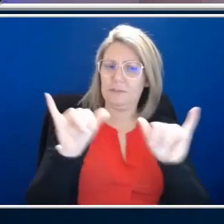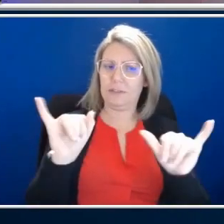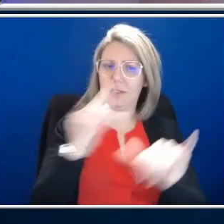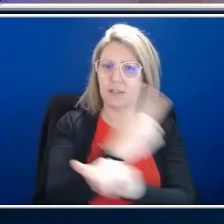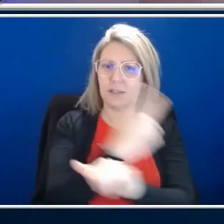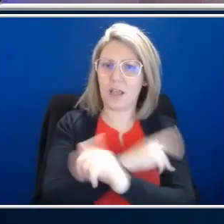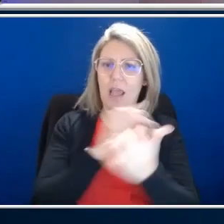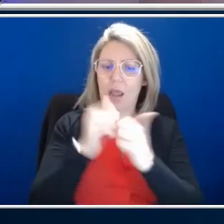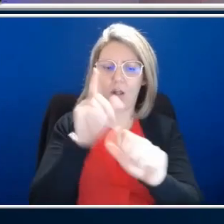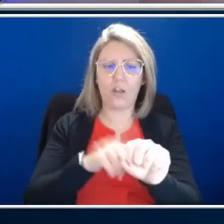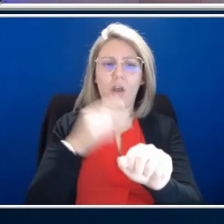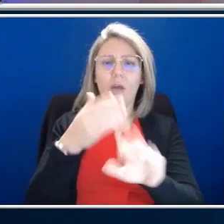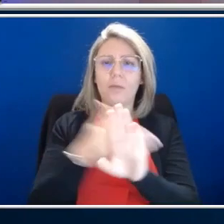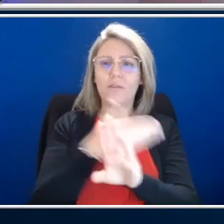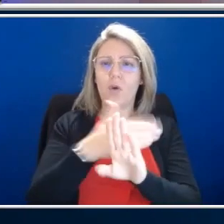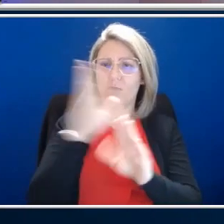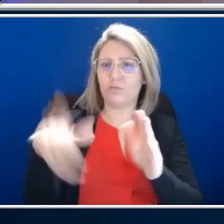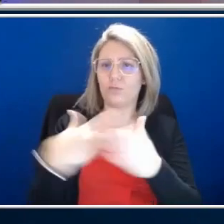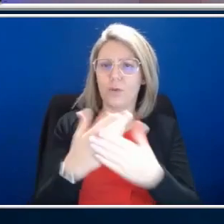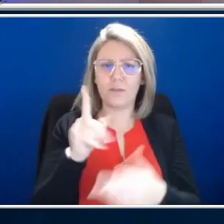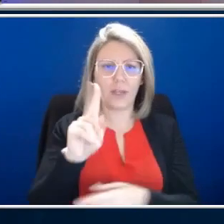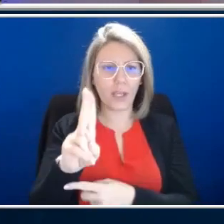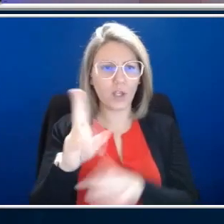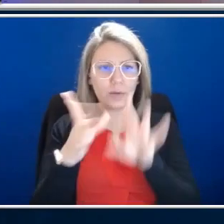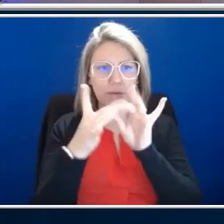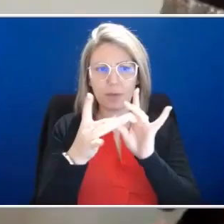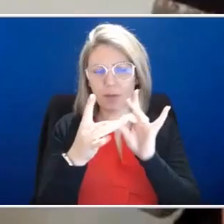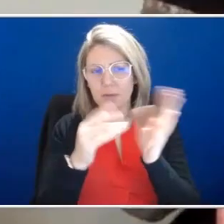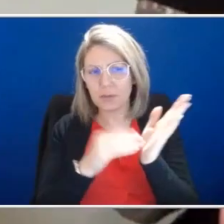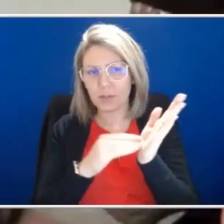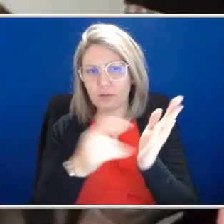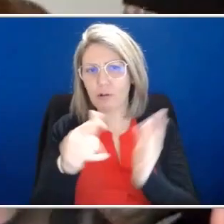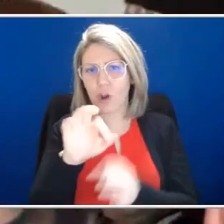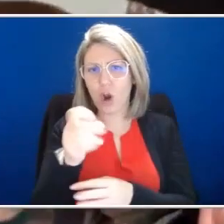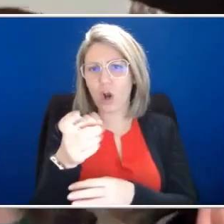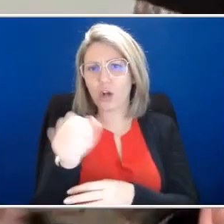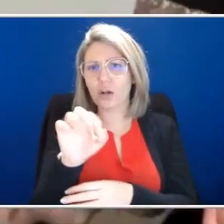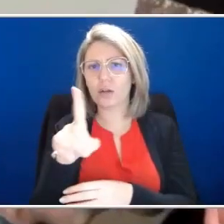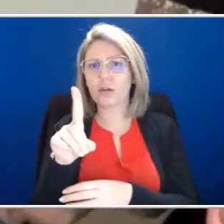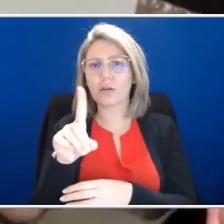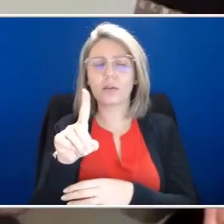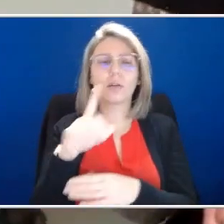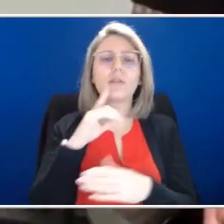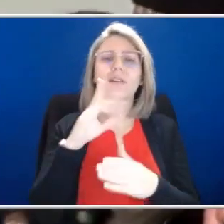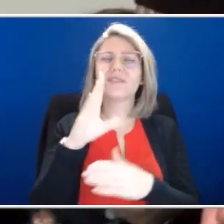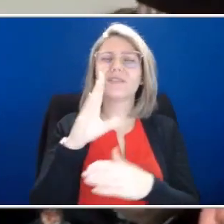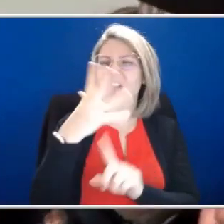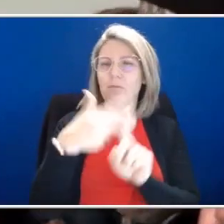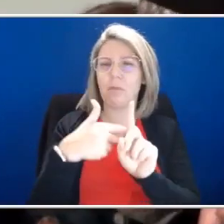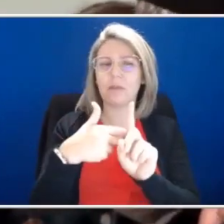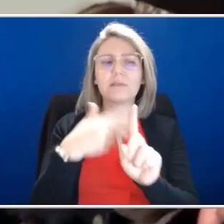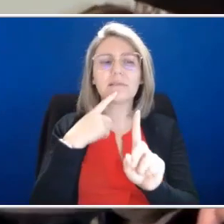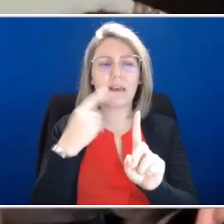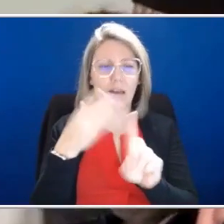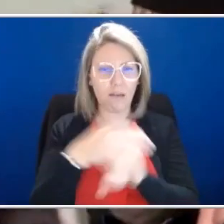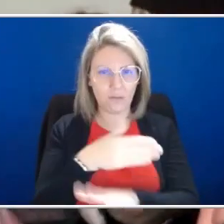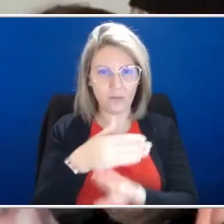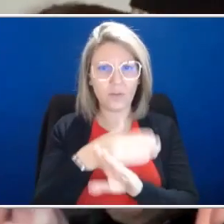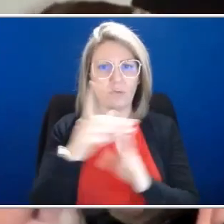came here to the health system to connect with Dr. Garg? It was about 5 months after the initial shooting when I